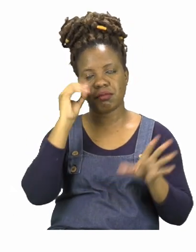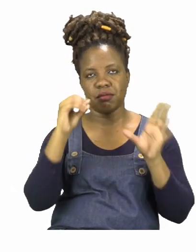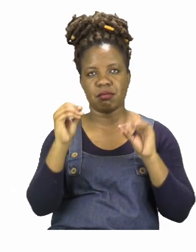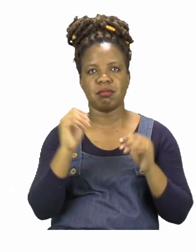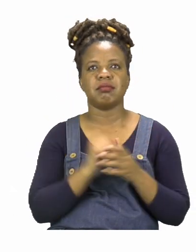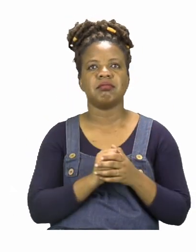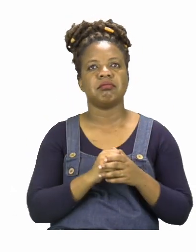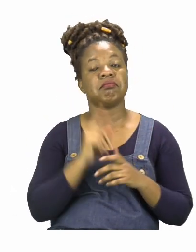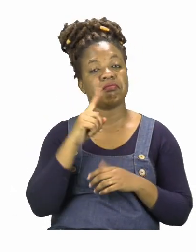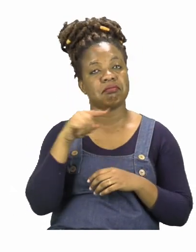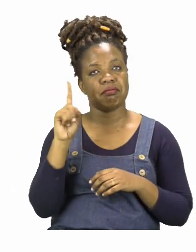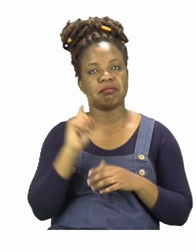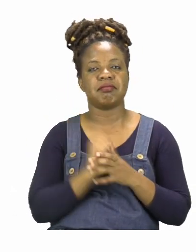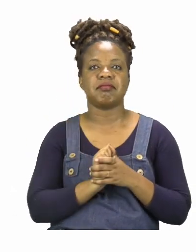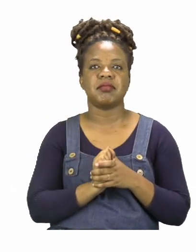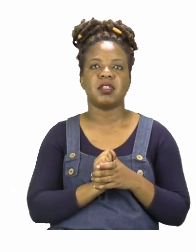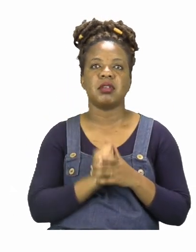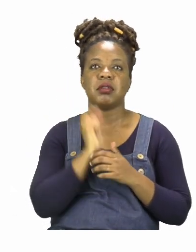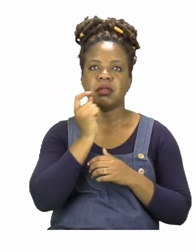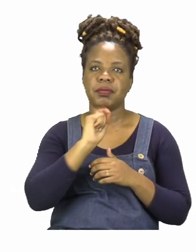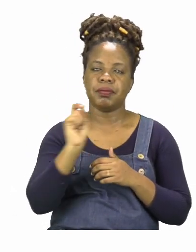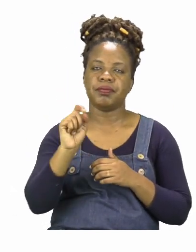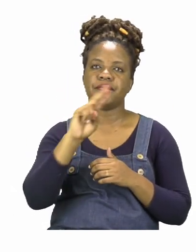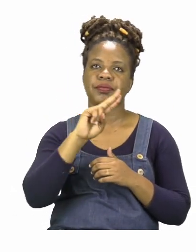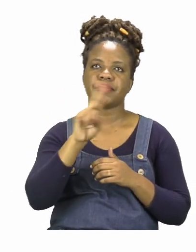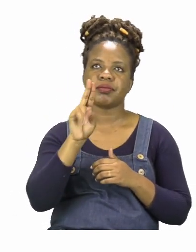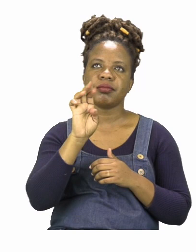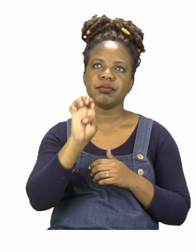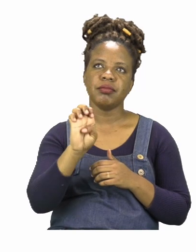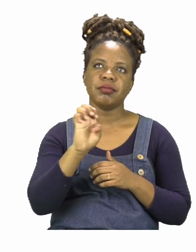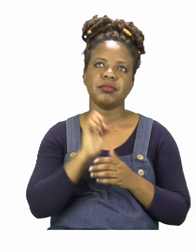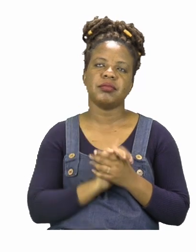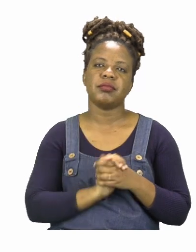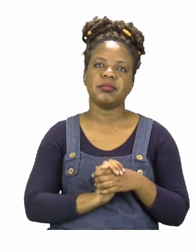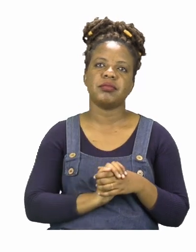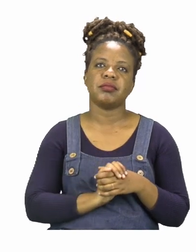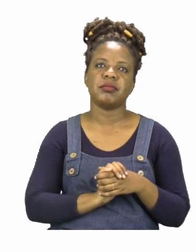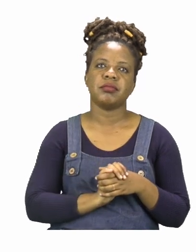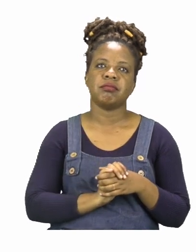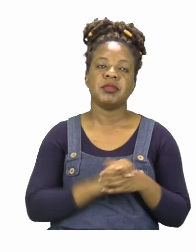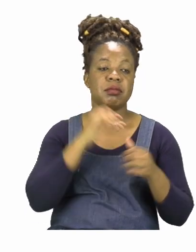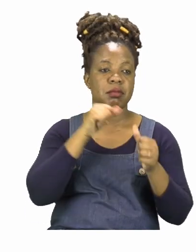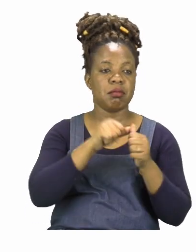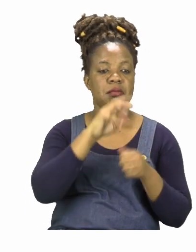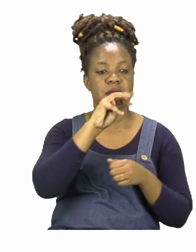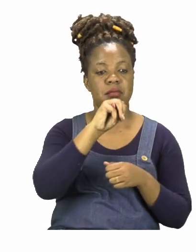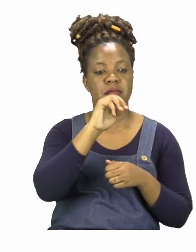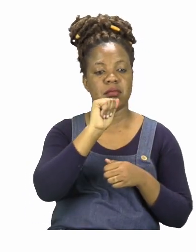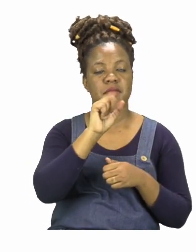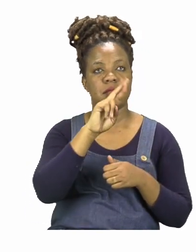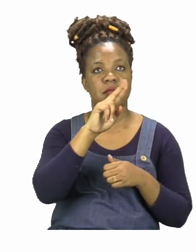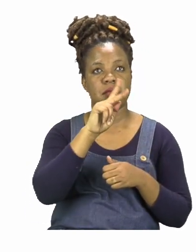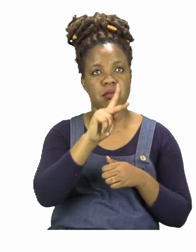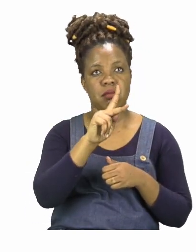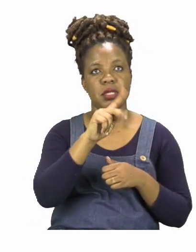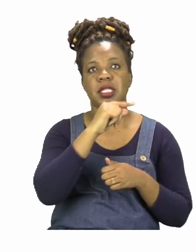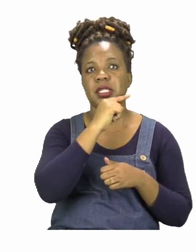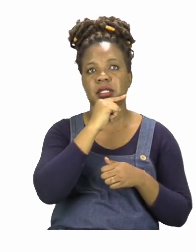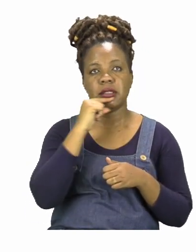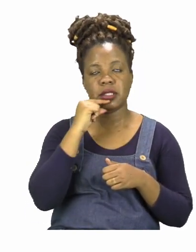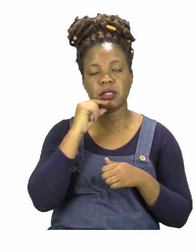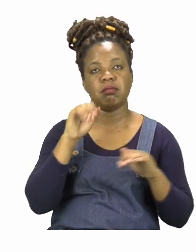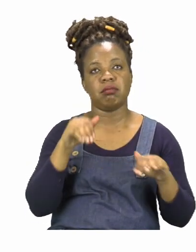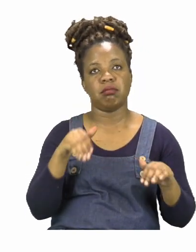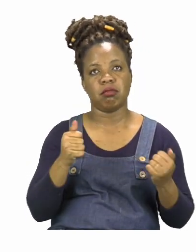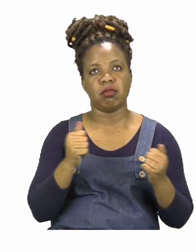I think that is correct. So, if you guessed that it was he, well done, boys and girls. May you please write the